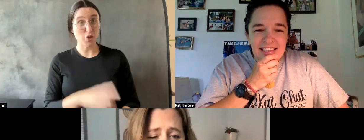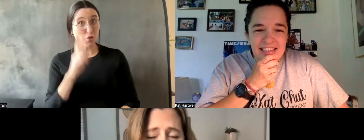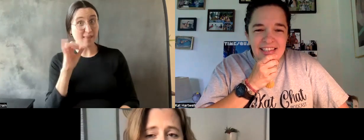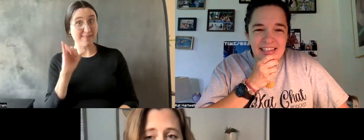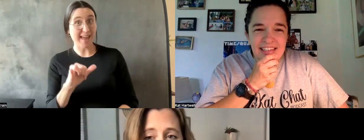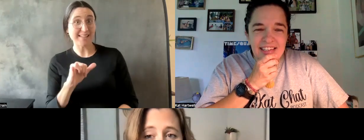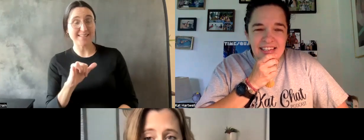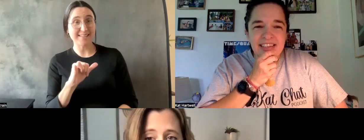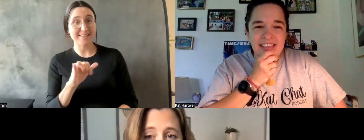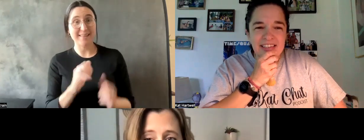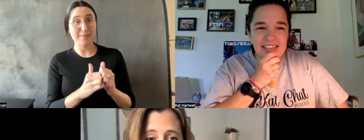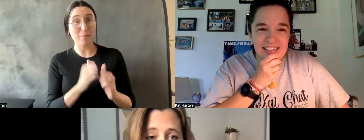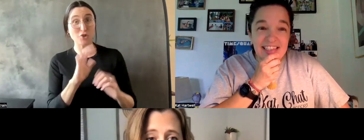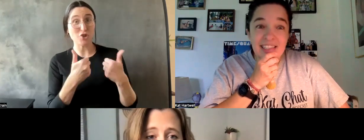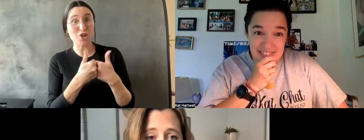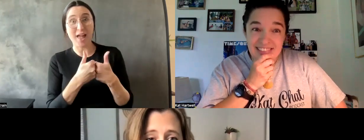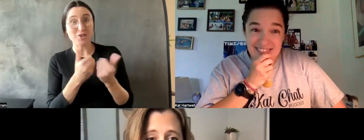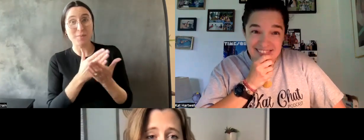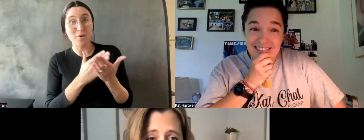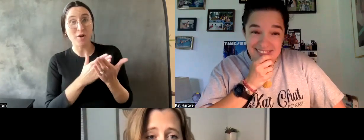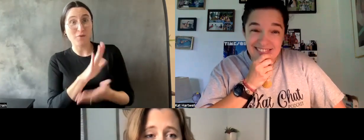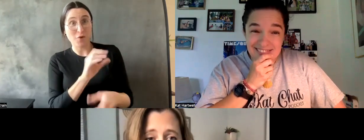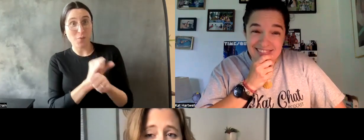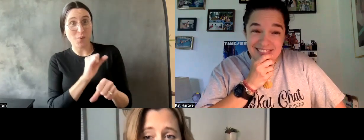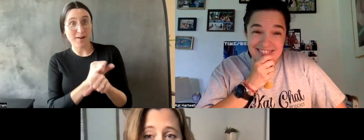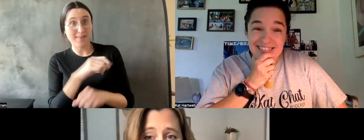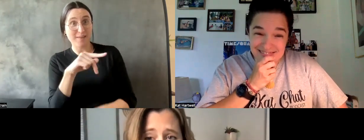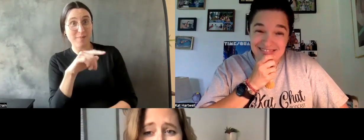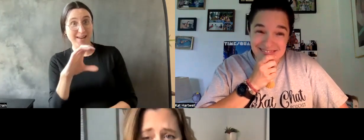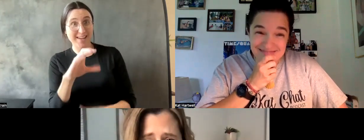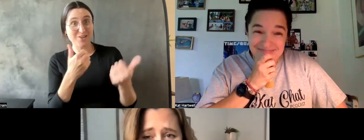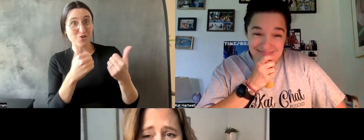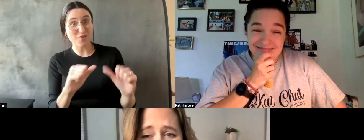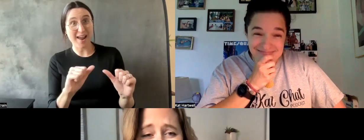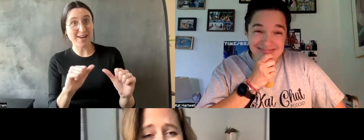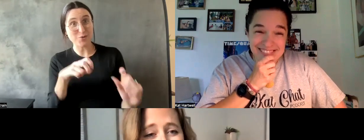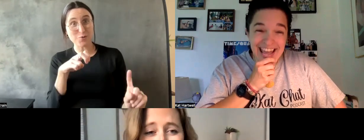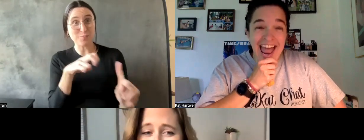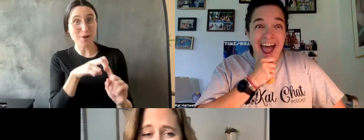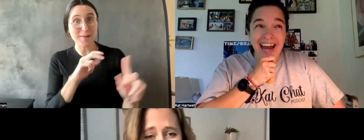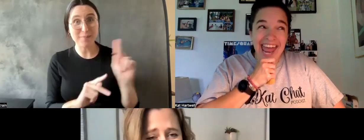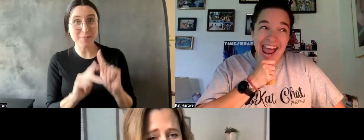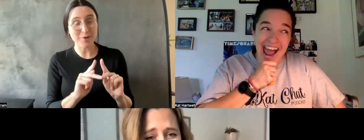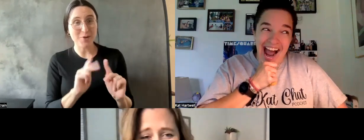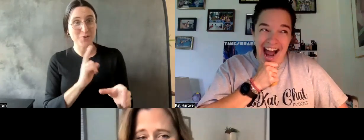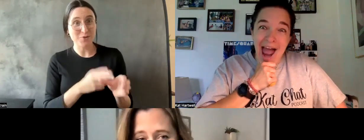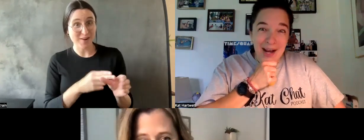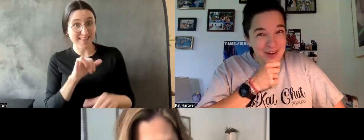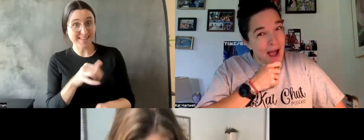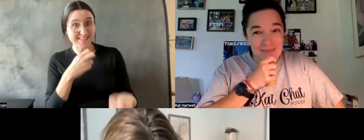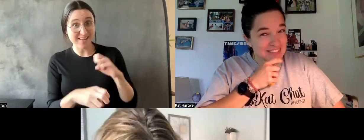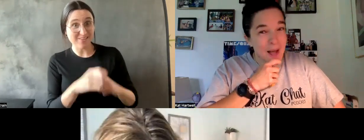hardest part of doing your podcast is trying to book this talent? I mean,